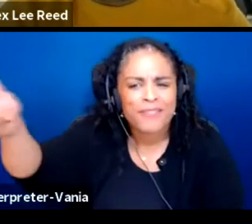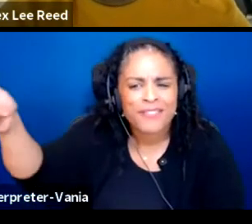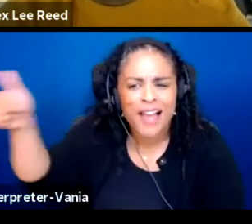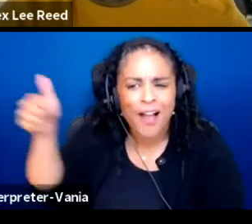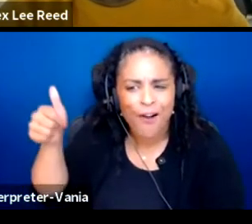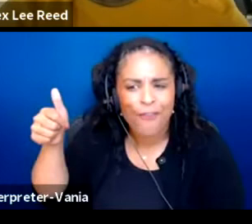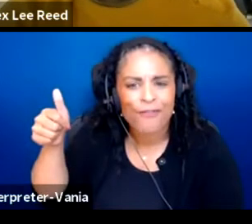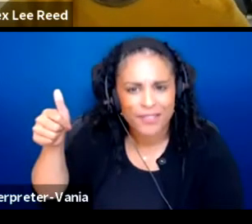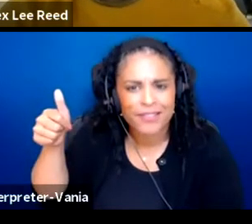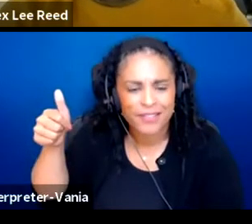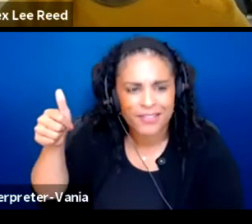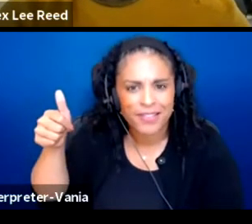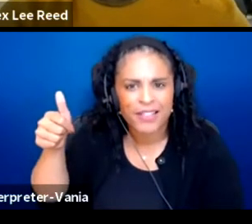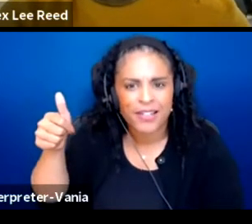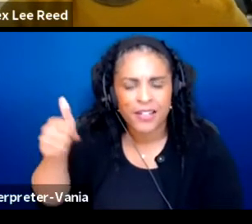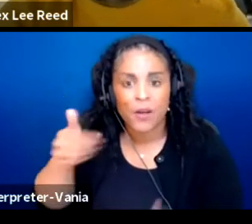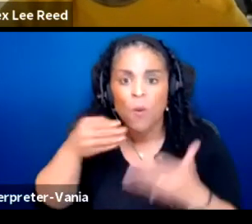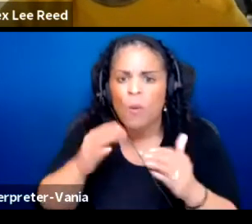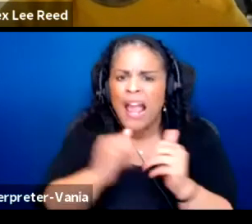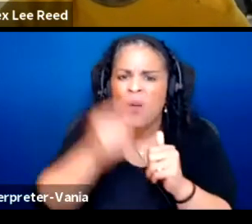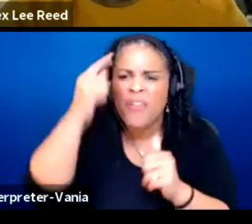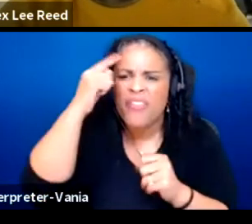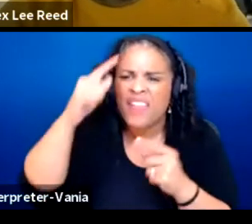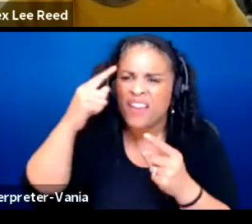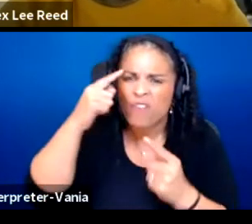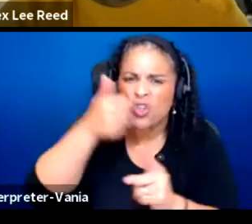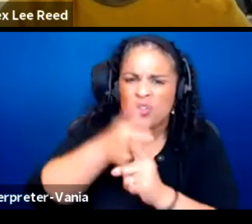And that the way to think for yourself is really